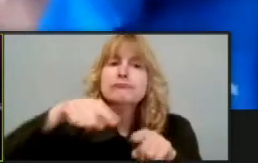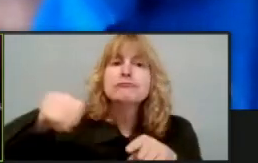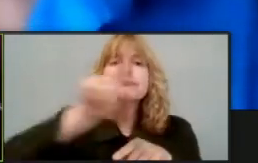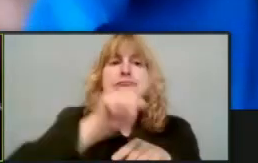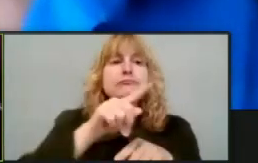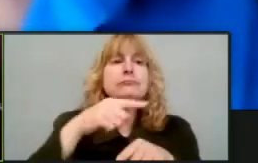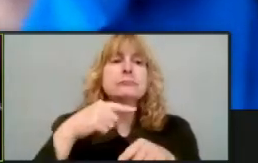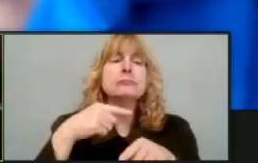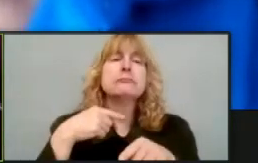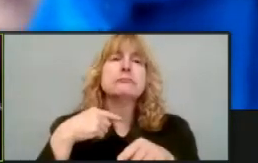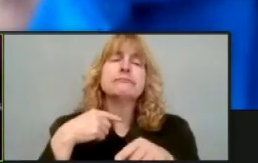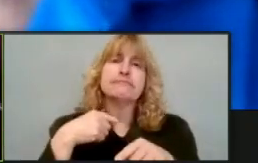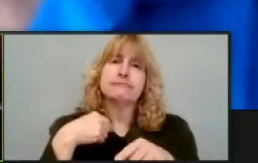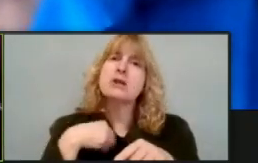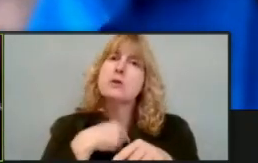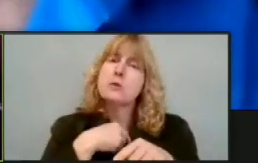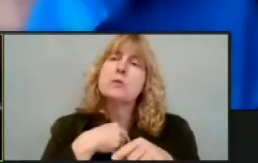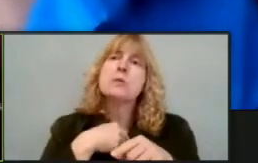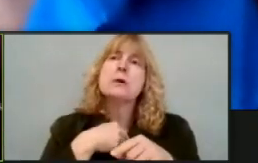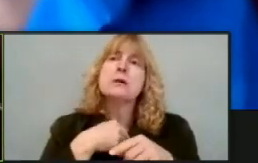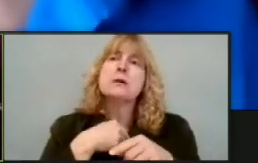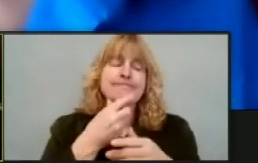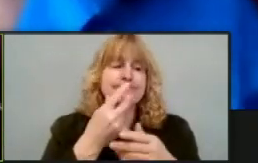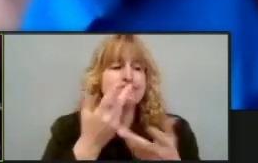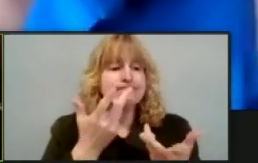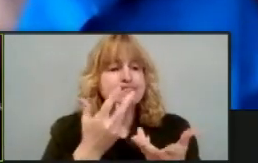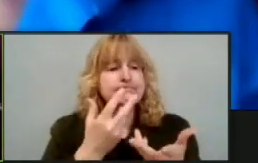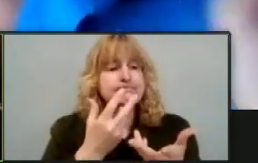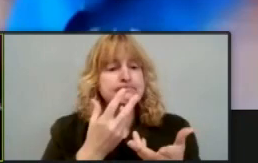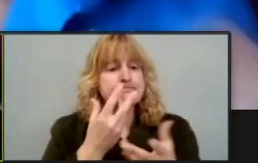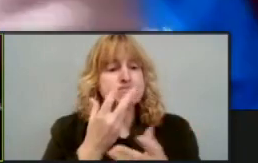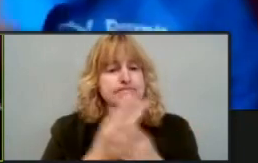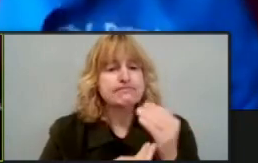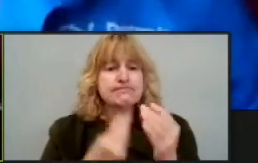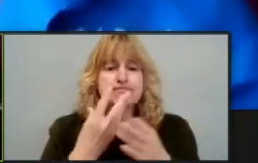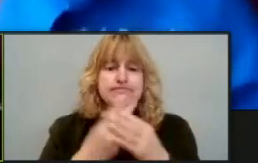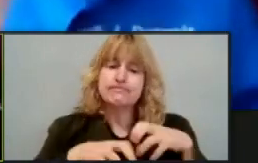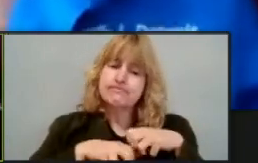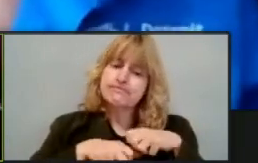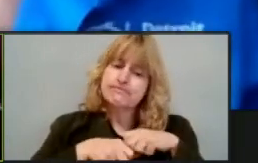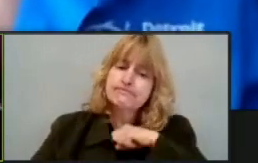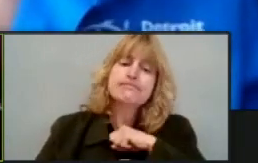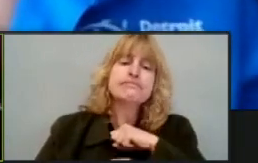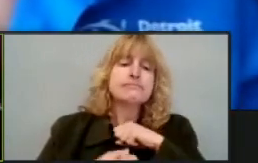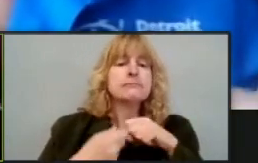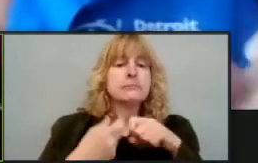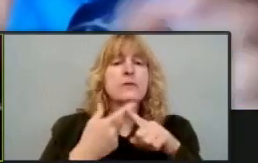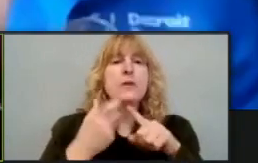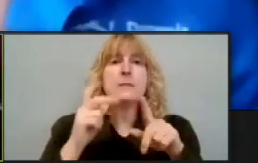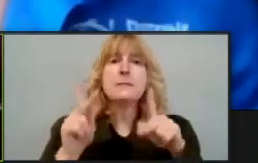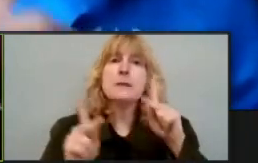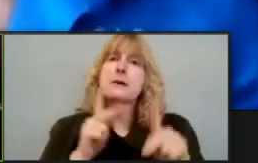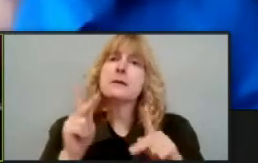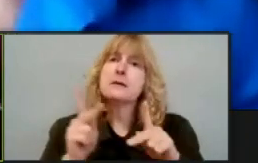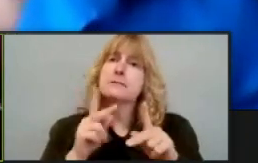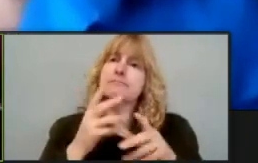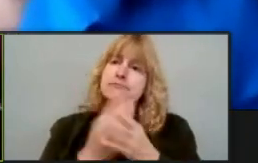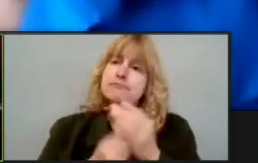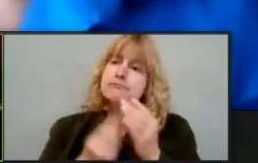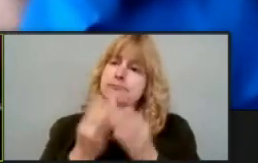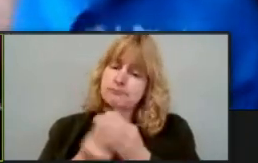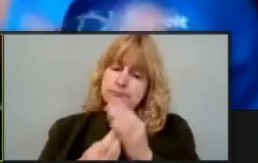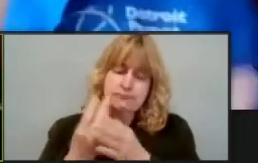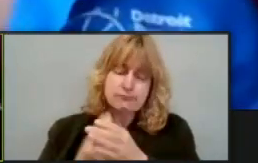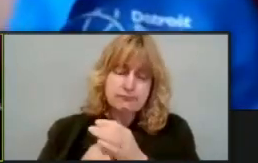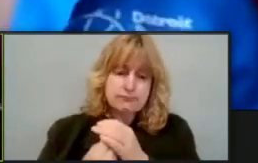We've lost people. We've lost people that were pieces of our hearts. And so one of the things I want